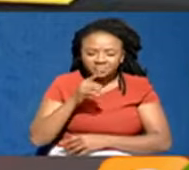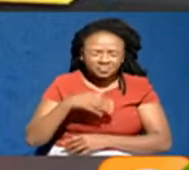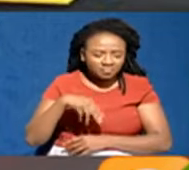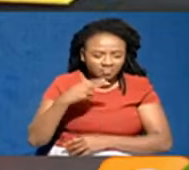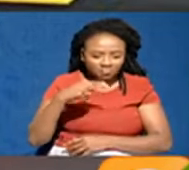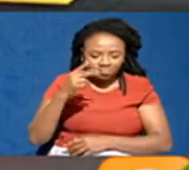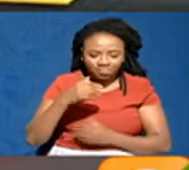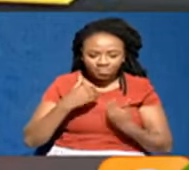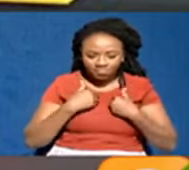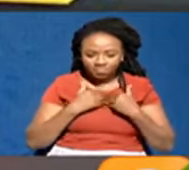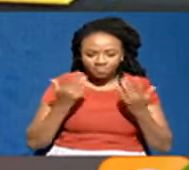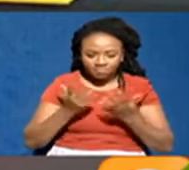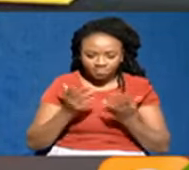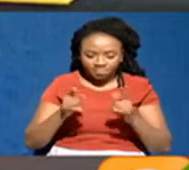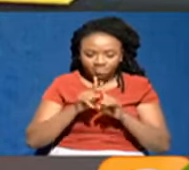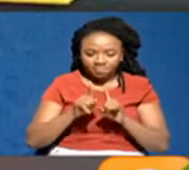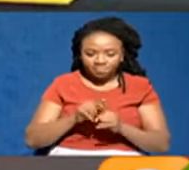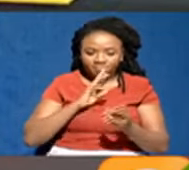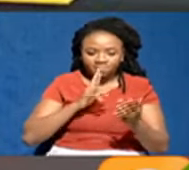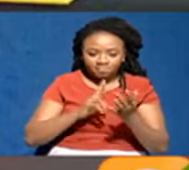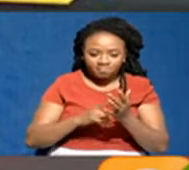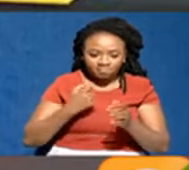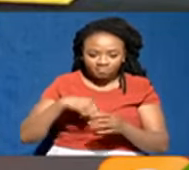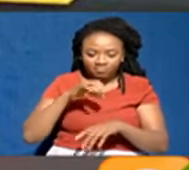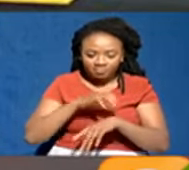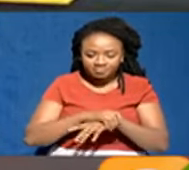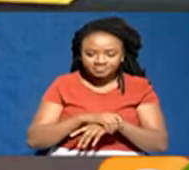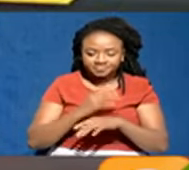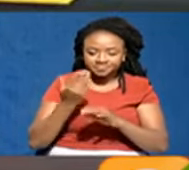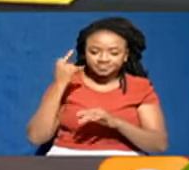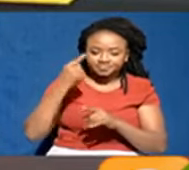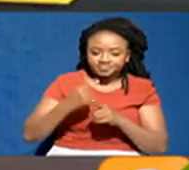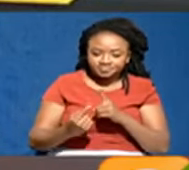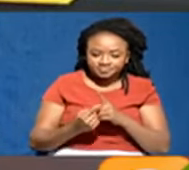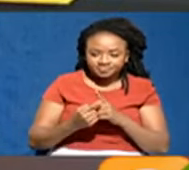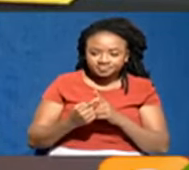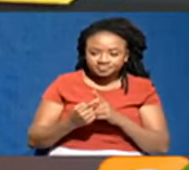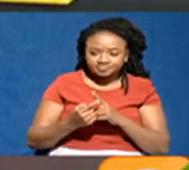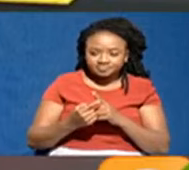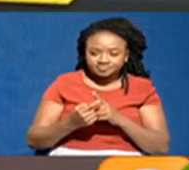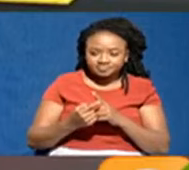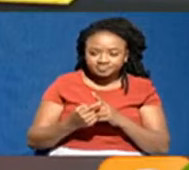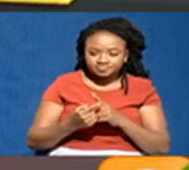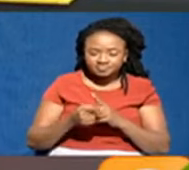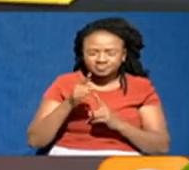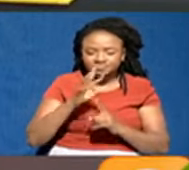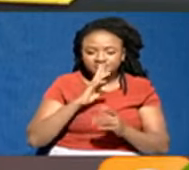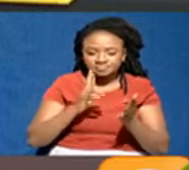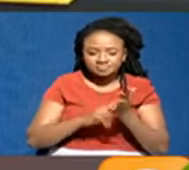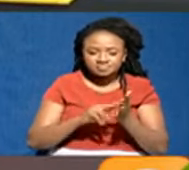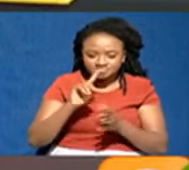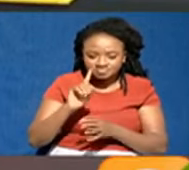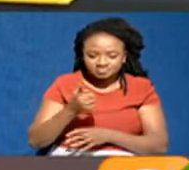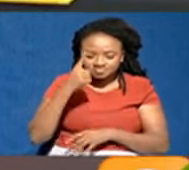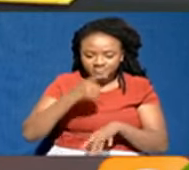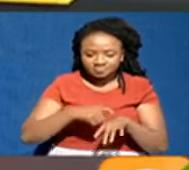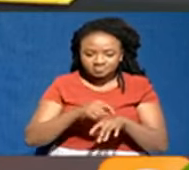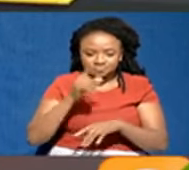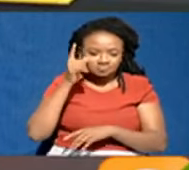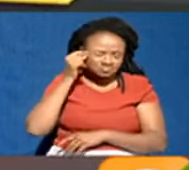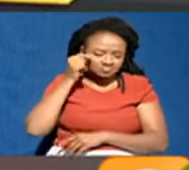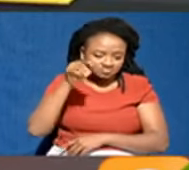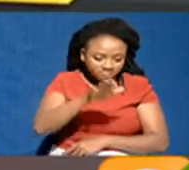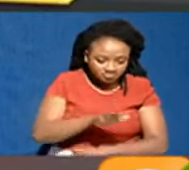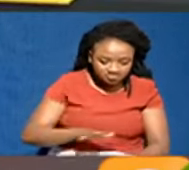on the road. And even from the report that we actually released last year, which was the first of its kind for the city of Mombasa, we realized